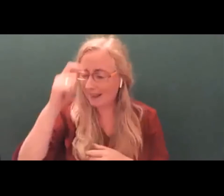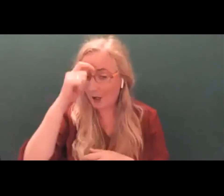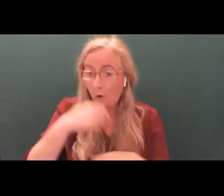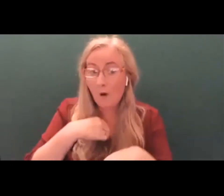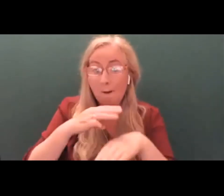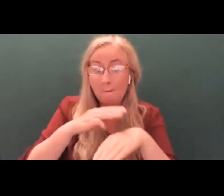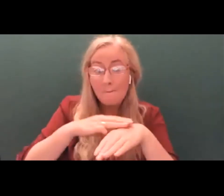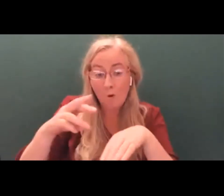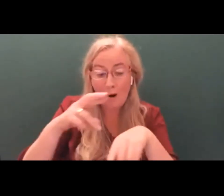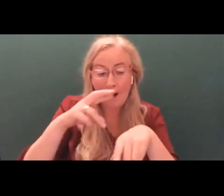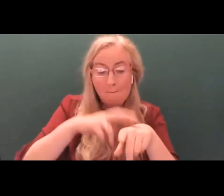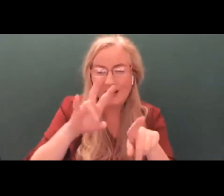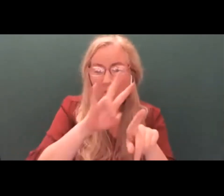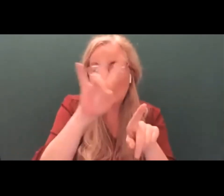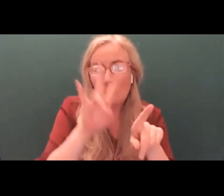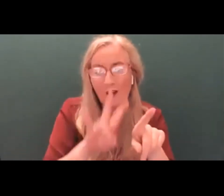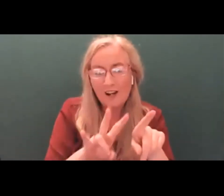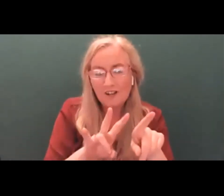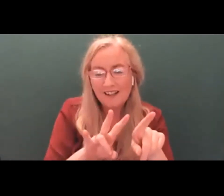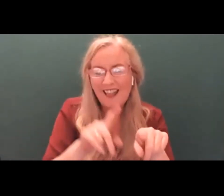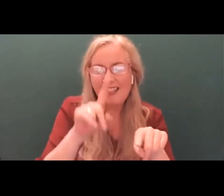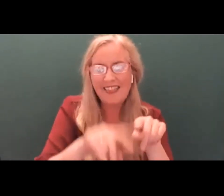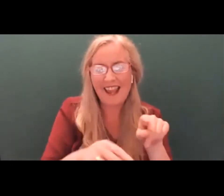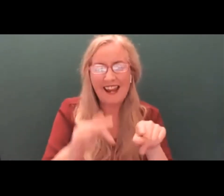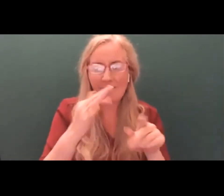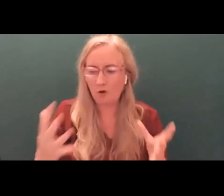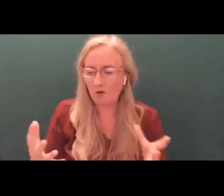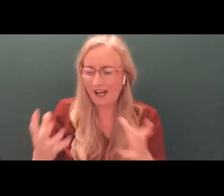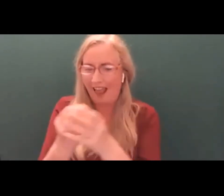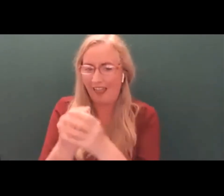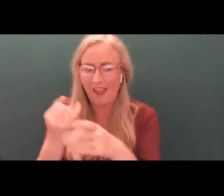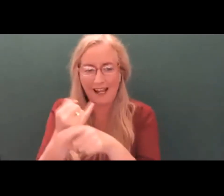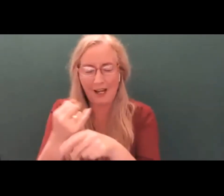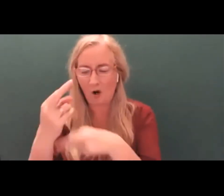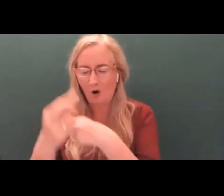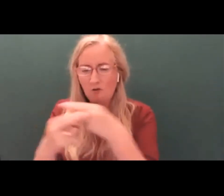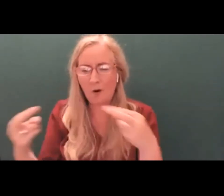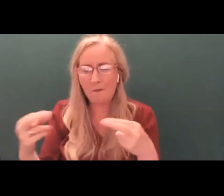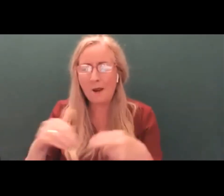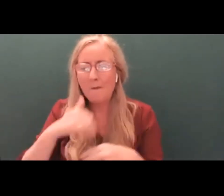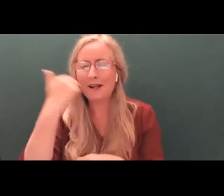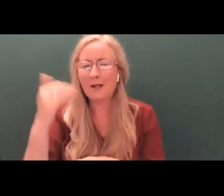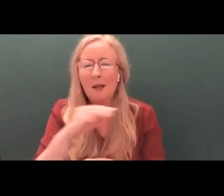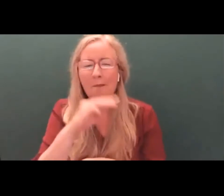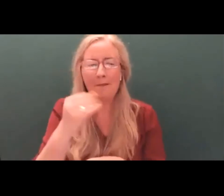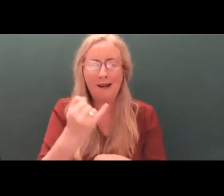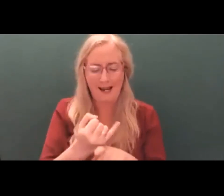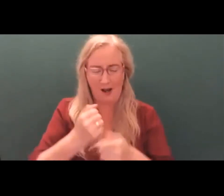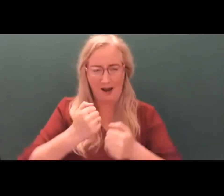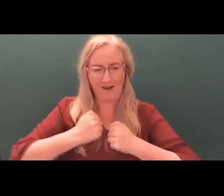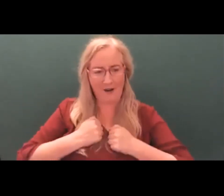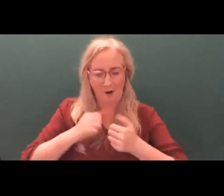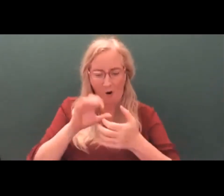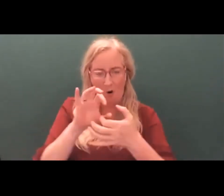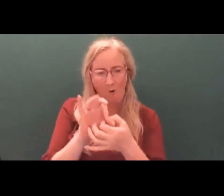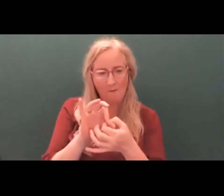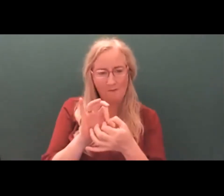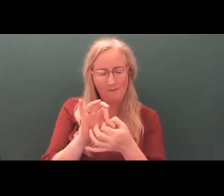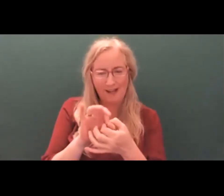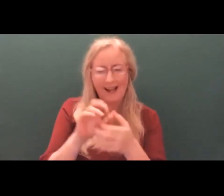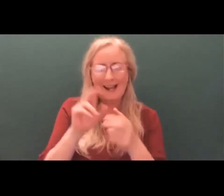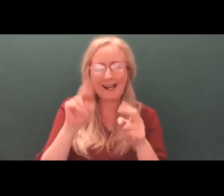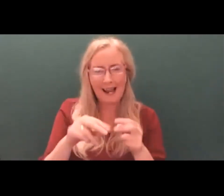better questions than if we'd been all together in a room somewhere. I think the fact that people were in their home settings and could compose